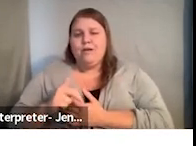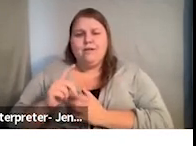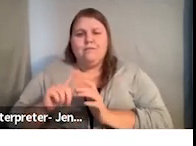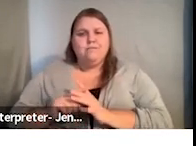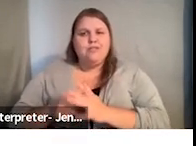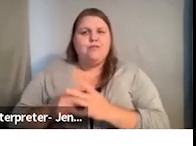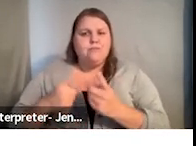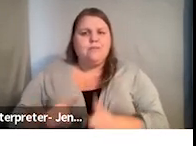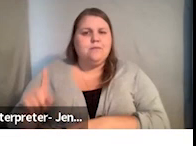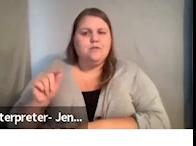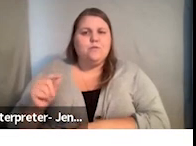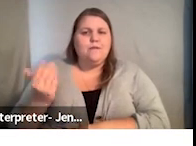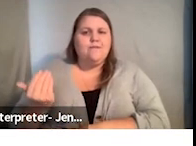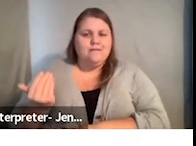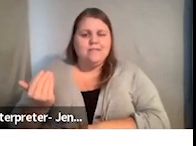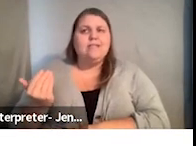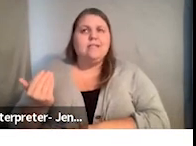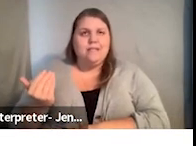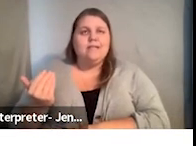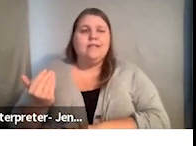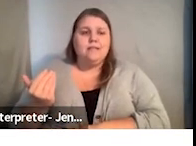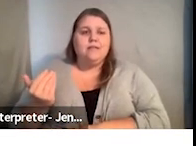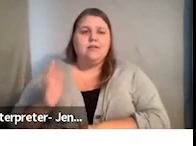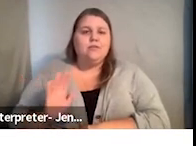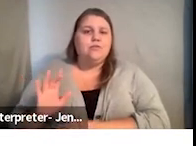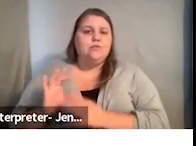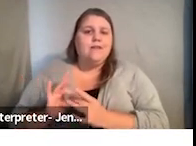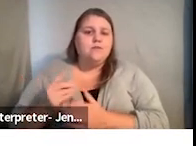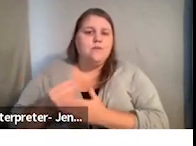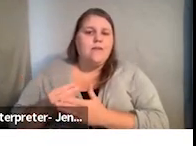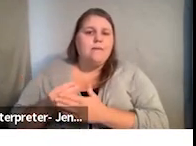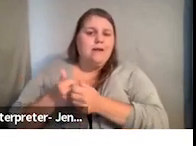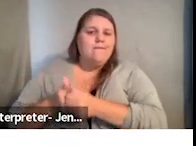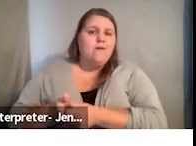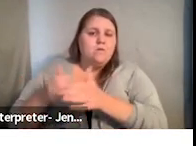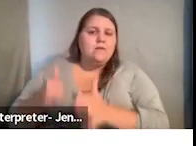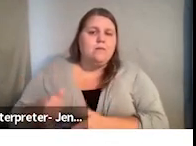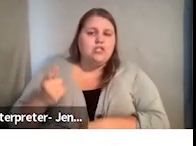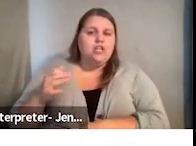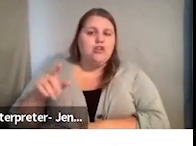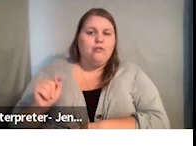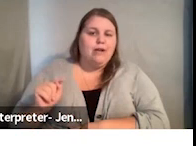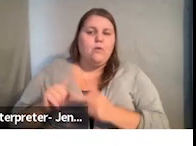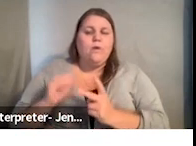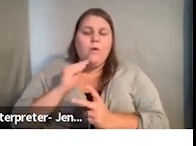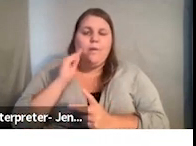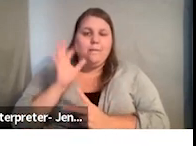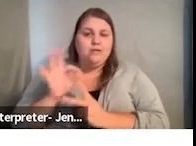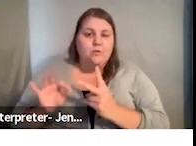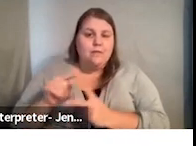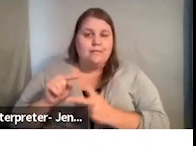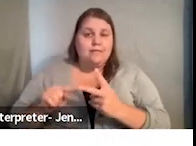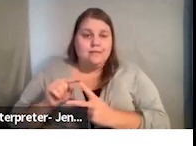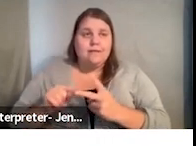late 2015, around the money follows the person, grant time, or home choice.